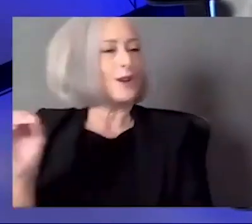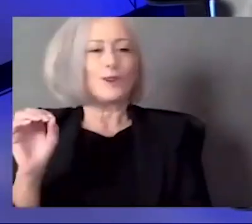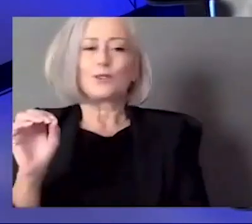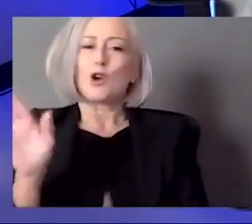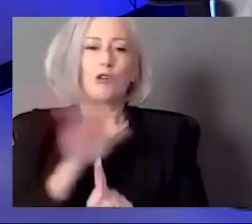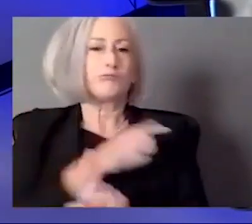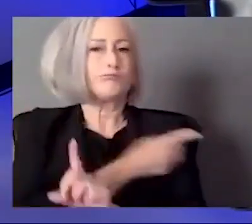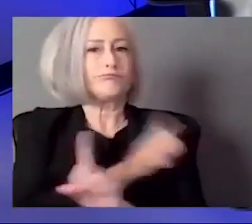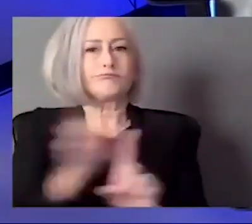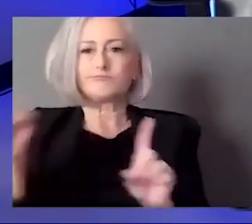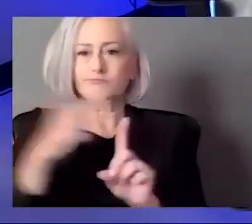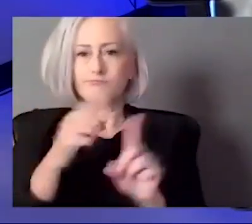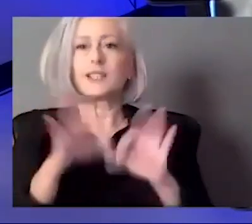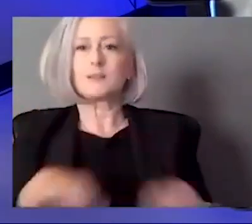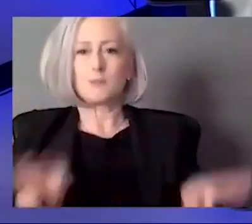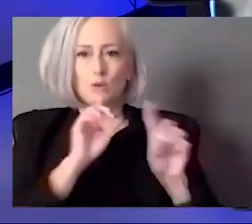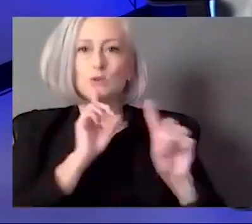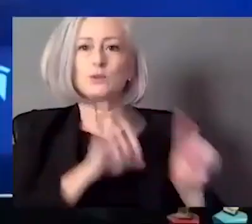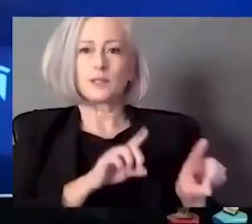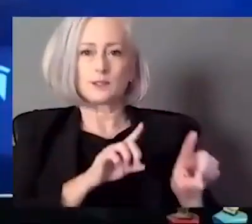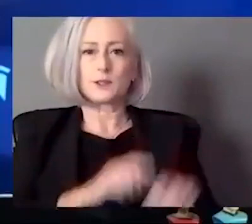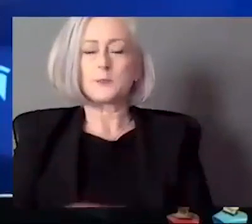questions out there from any reporters.